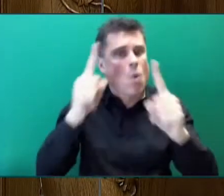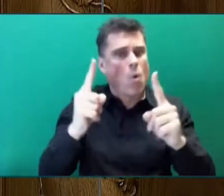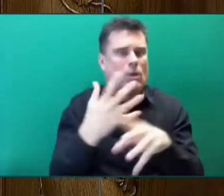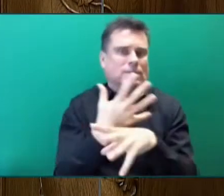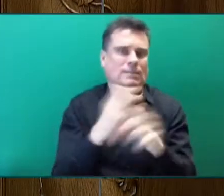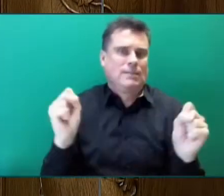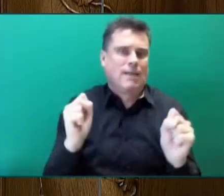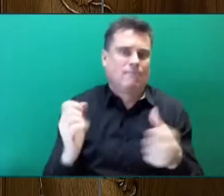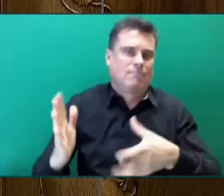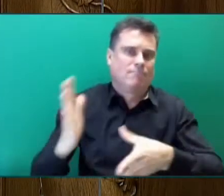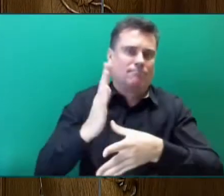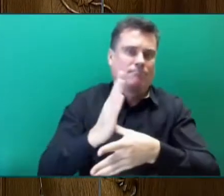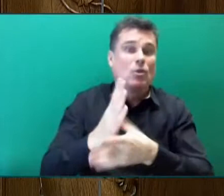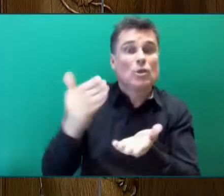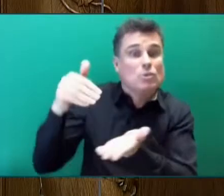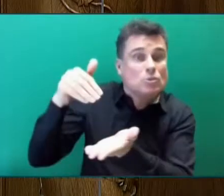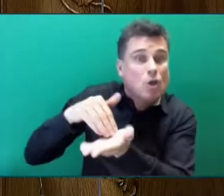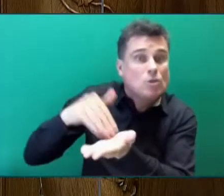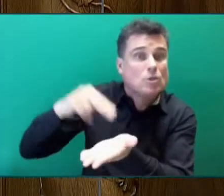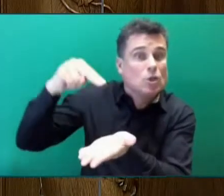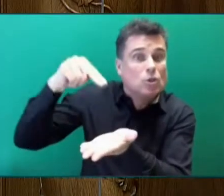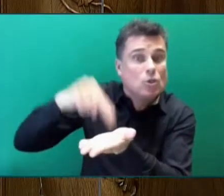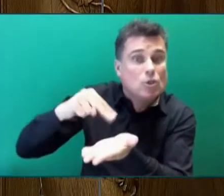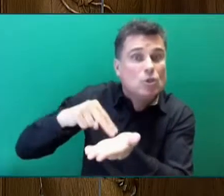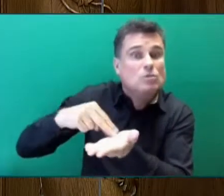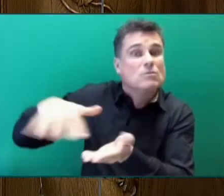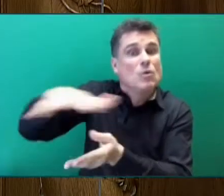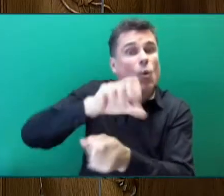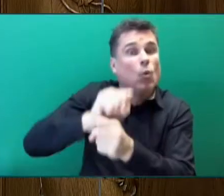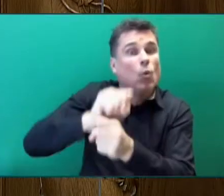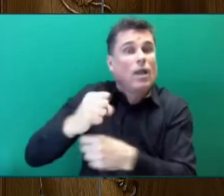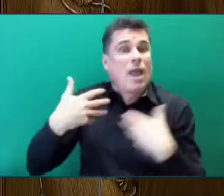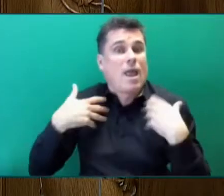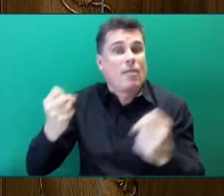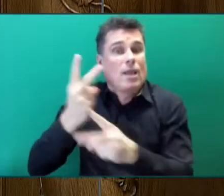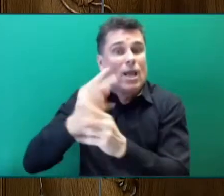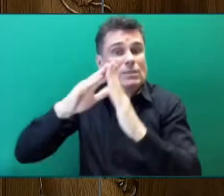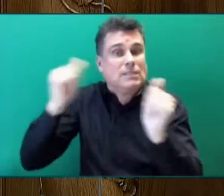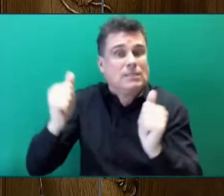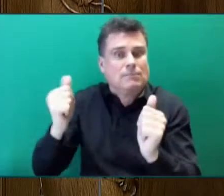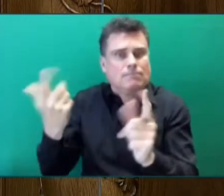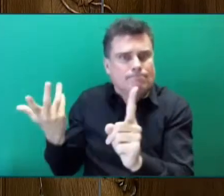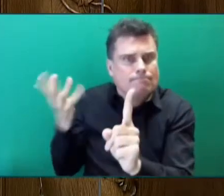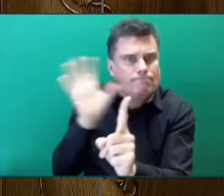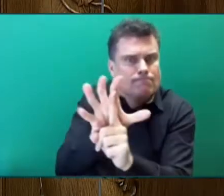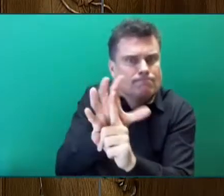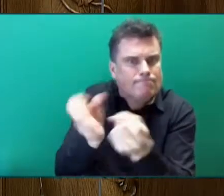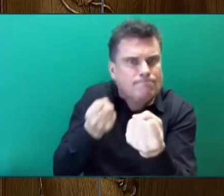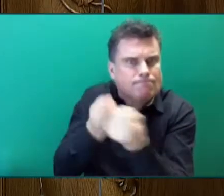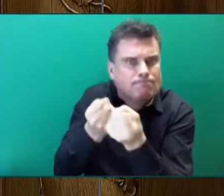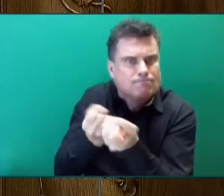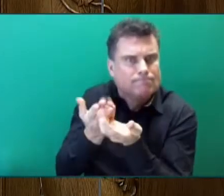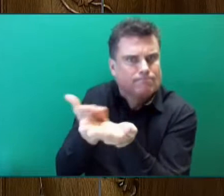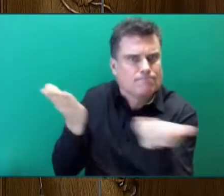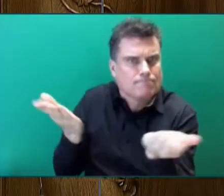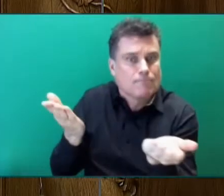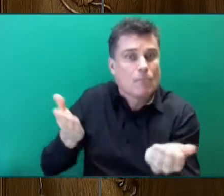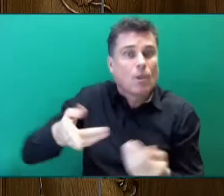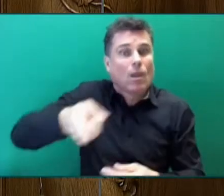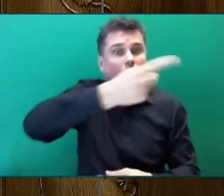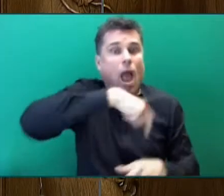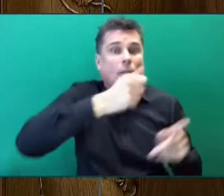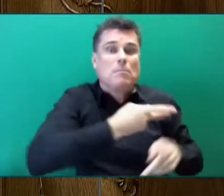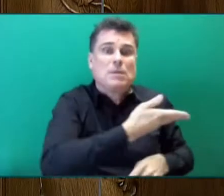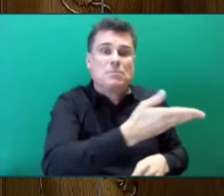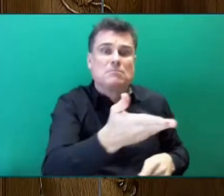workers and continue to reject those who would divide us. Already, we can see the signs of better days ahead as science and